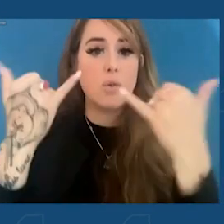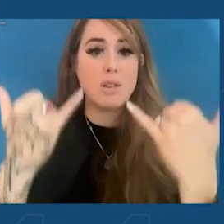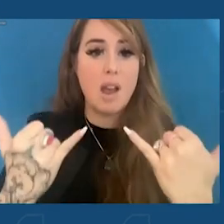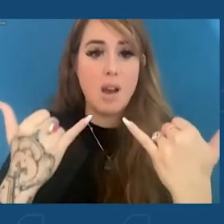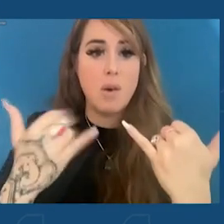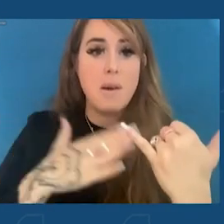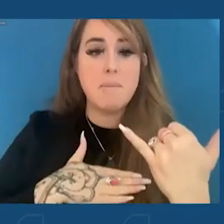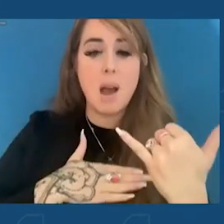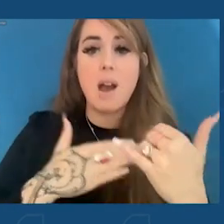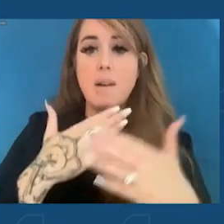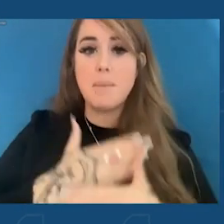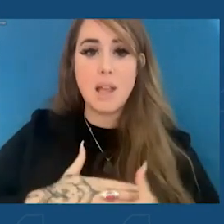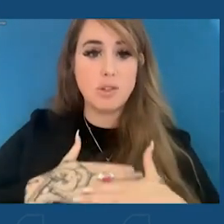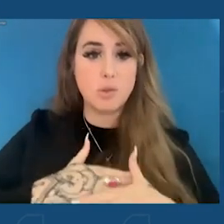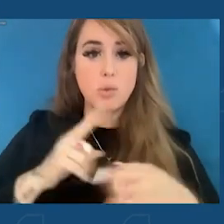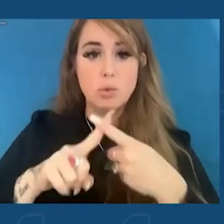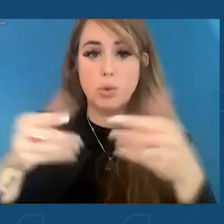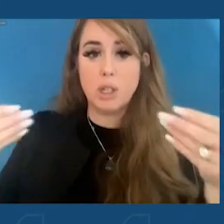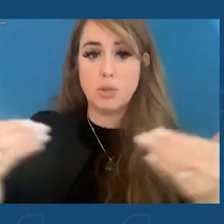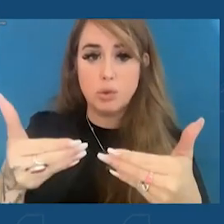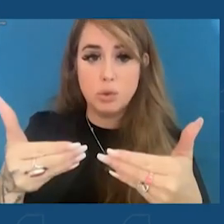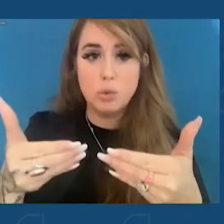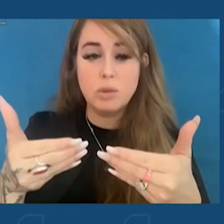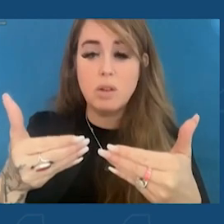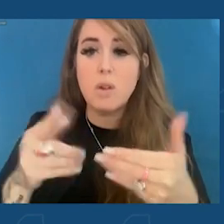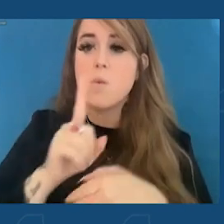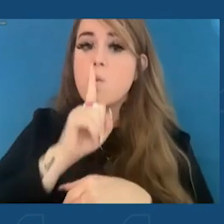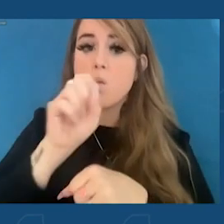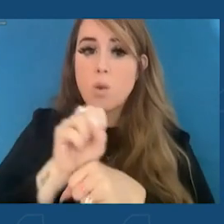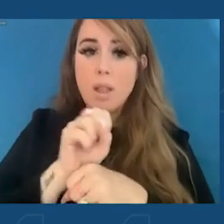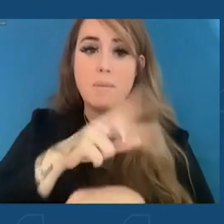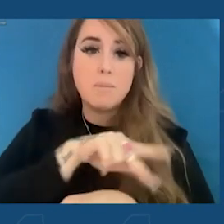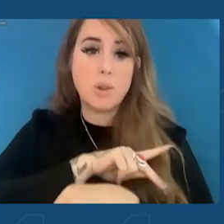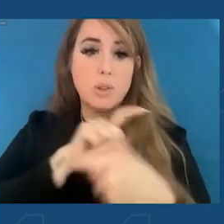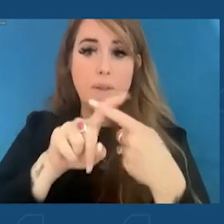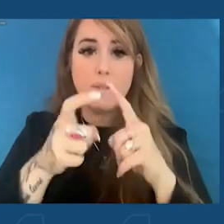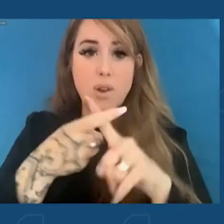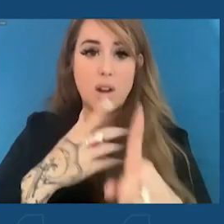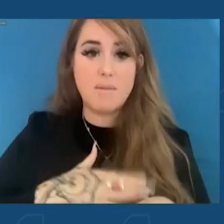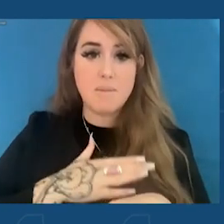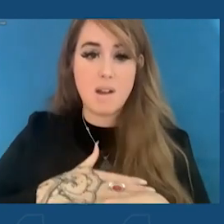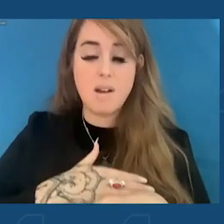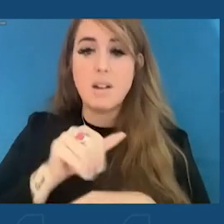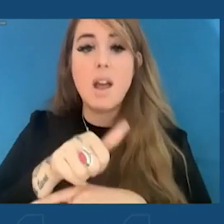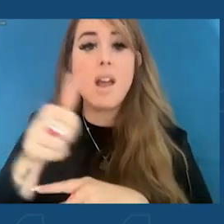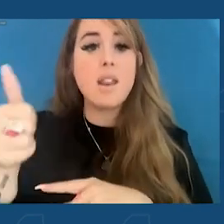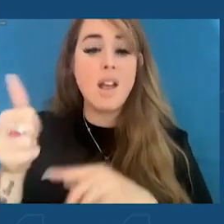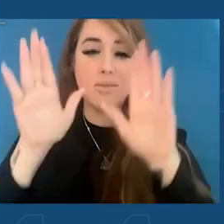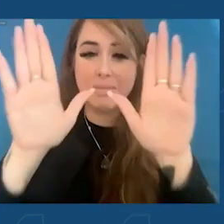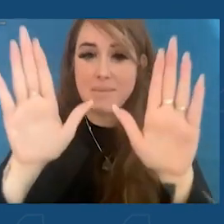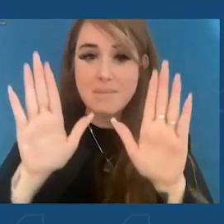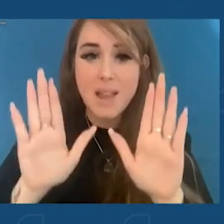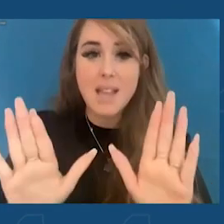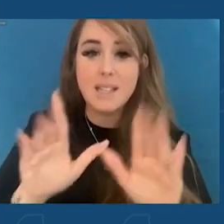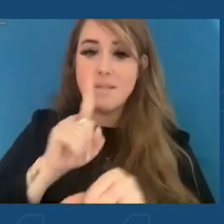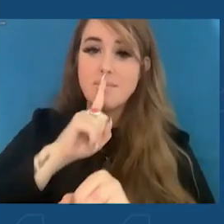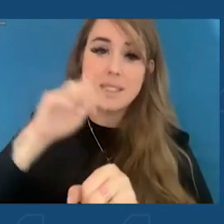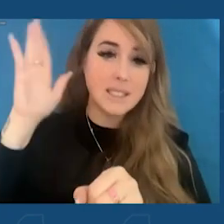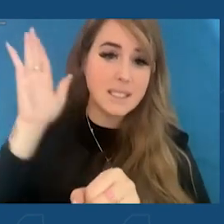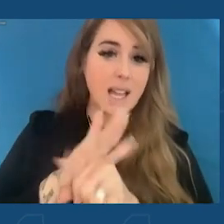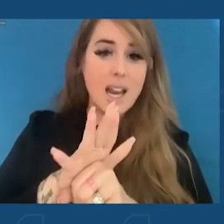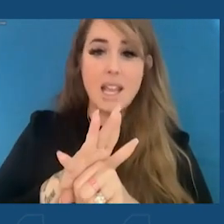my pleasure to introduce a real personal friend of mine, another outstanding, dedicated,